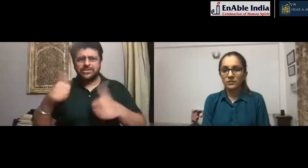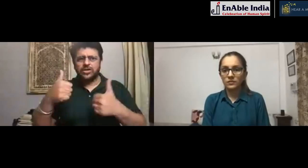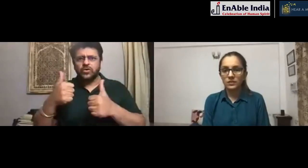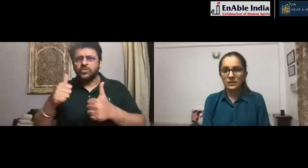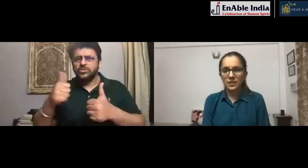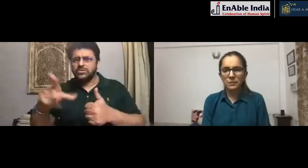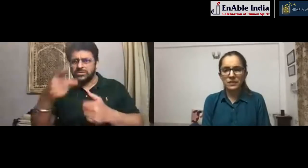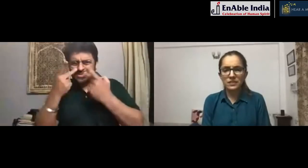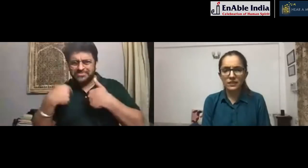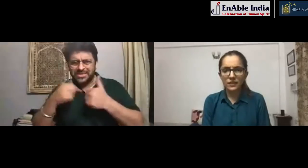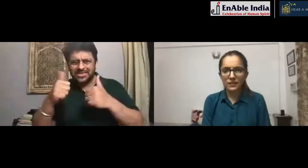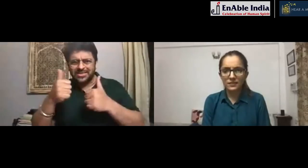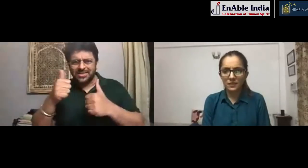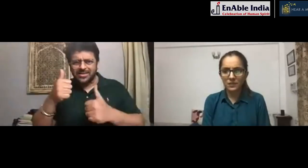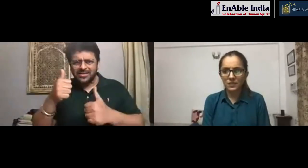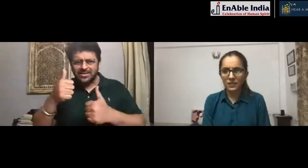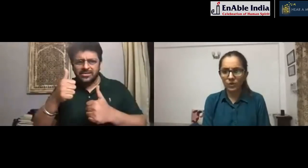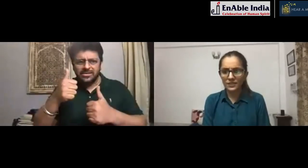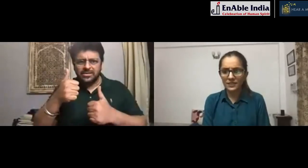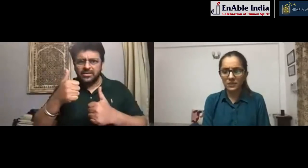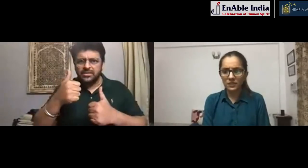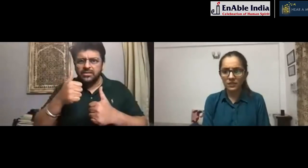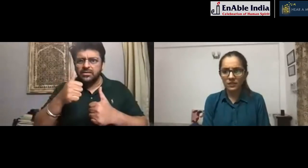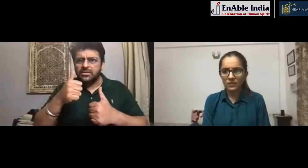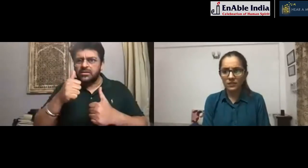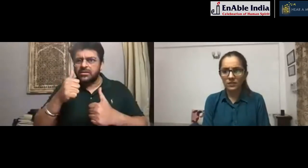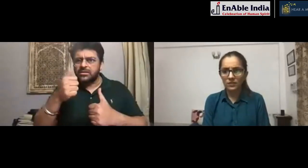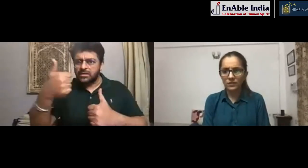Uh, some people are saying they can't see me. Can you all see me?